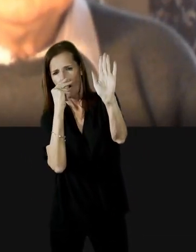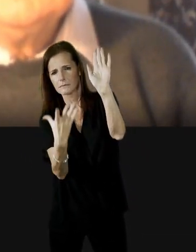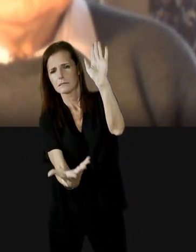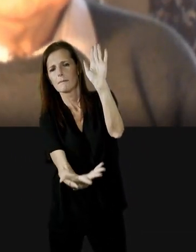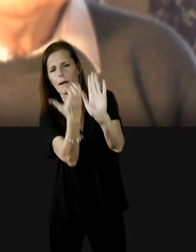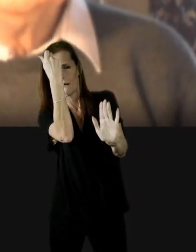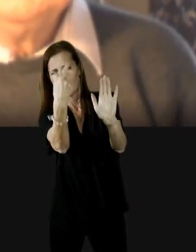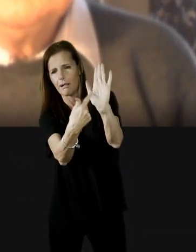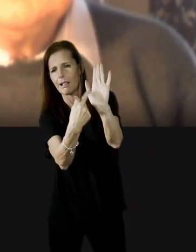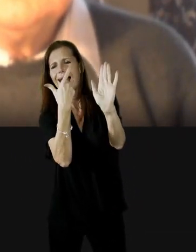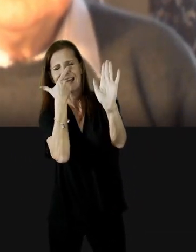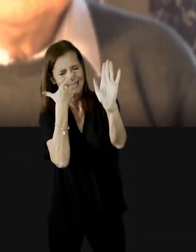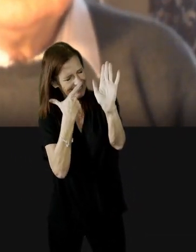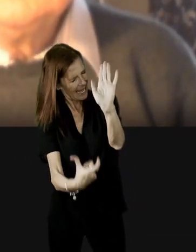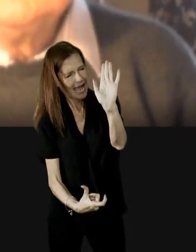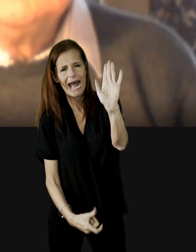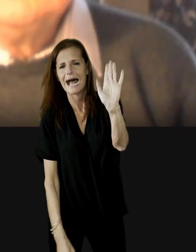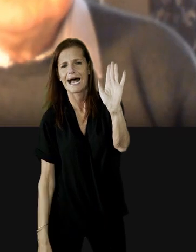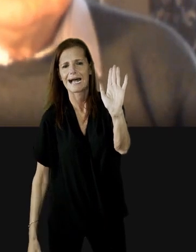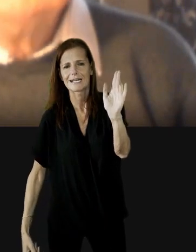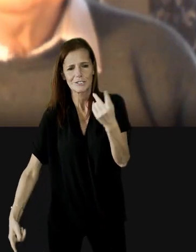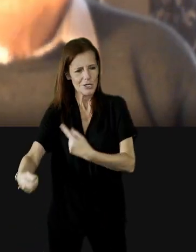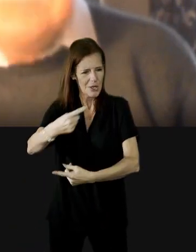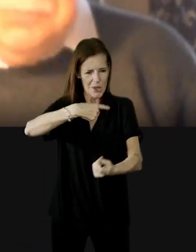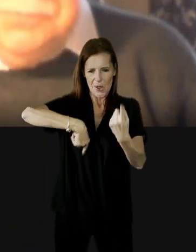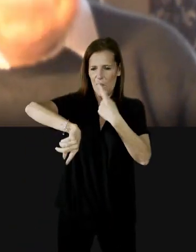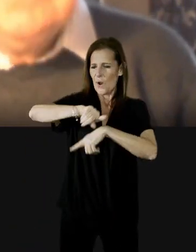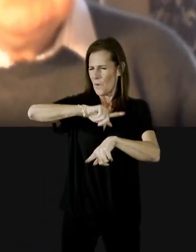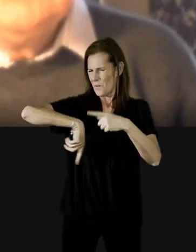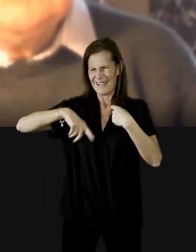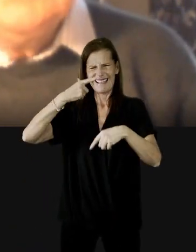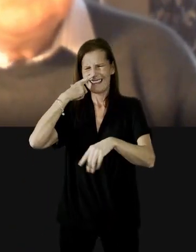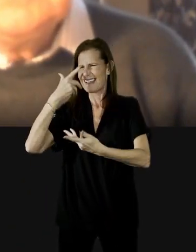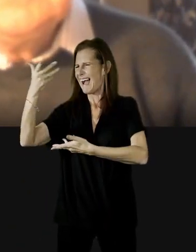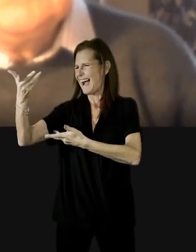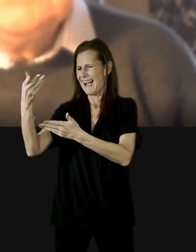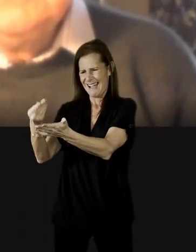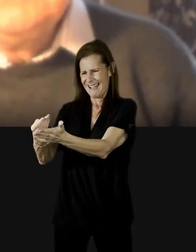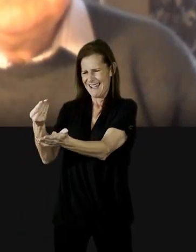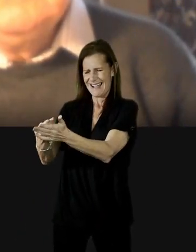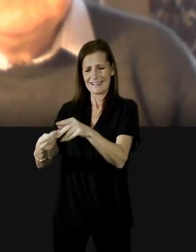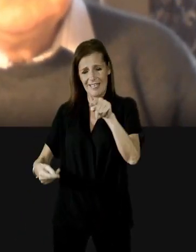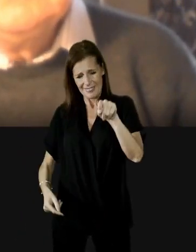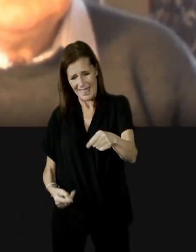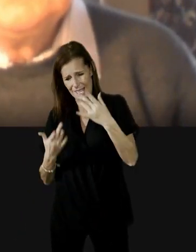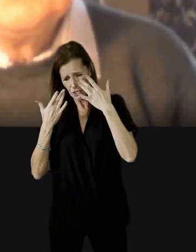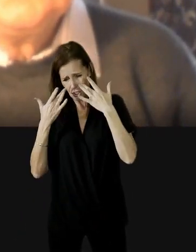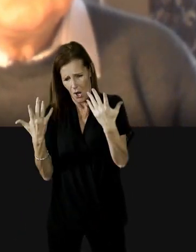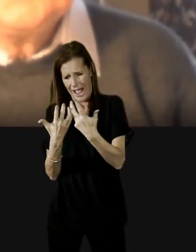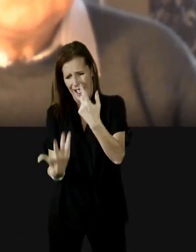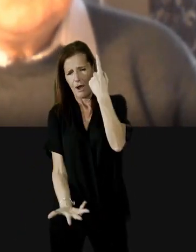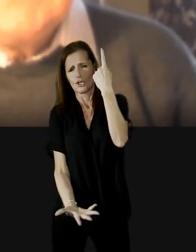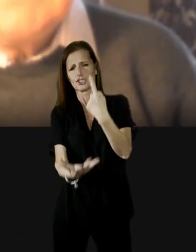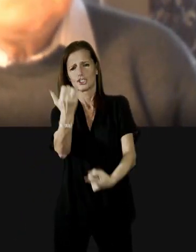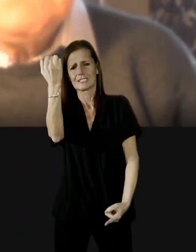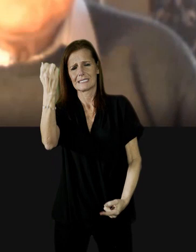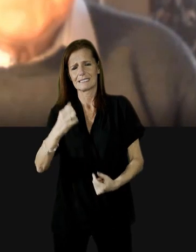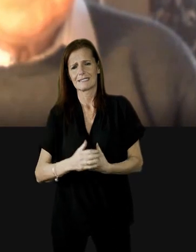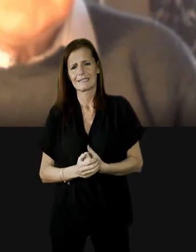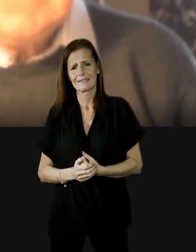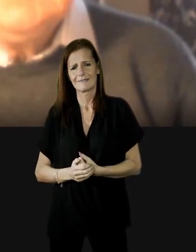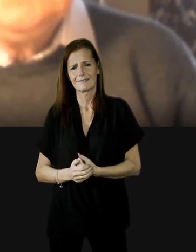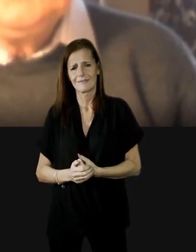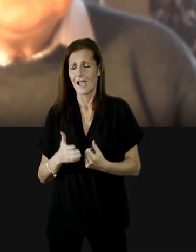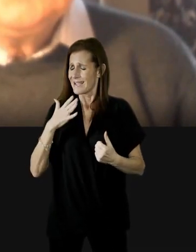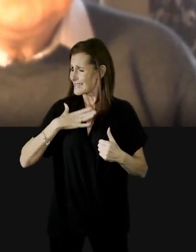It shows businesses what can be done. We can make the economic arguments. They can show how it's delivered. And I